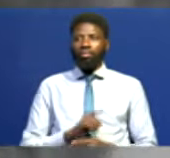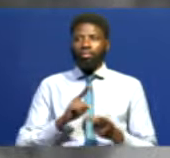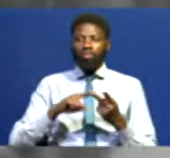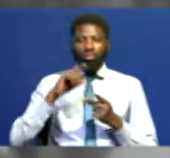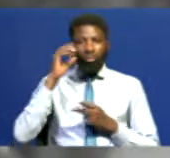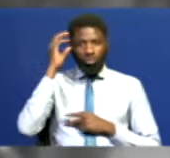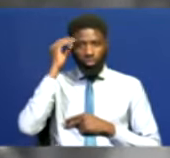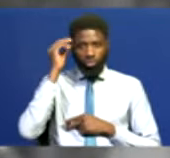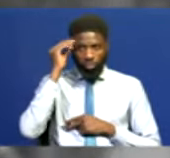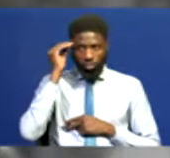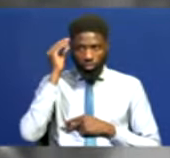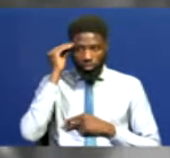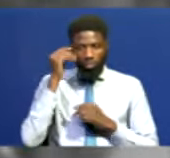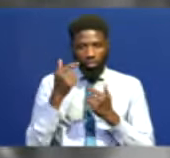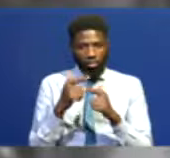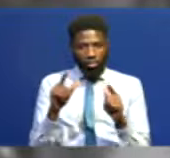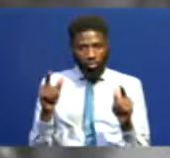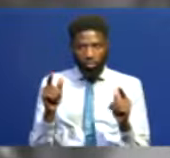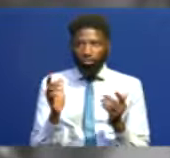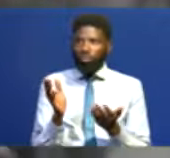Kisomali.